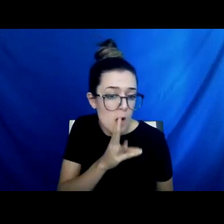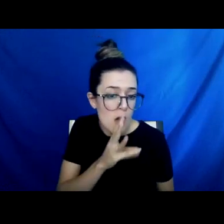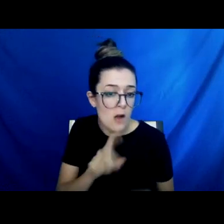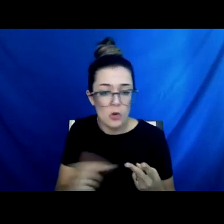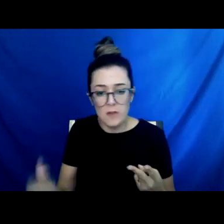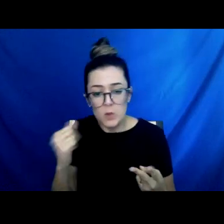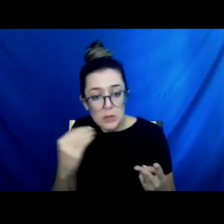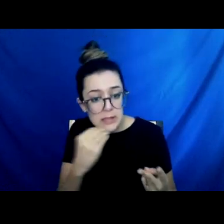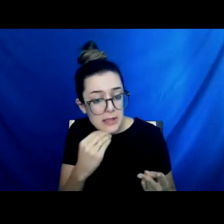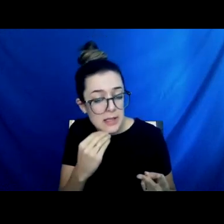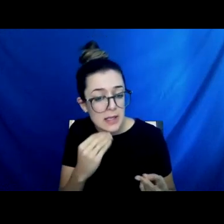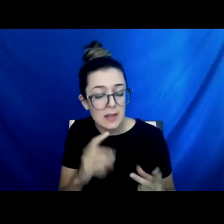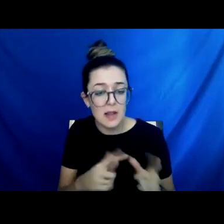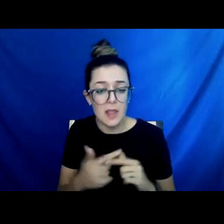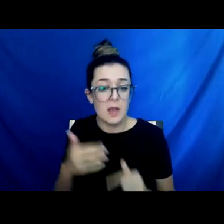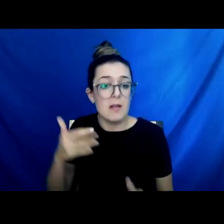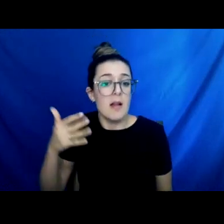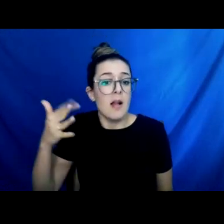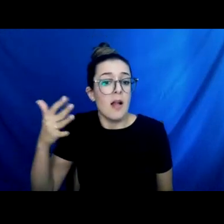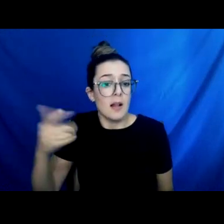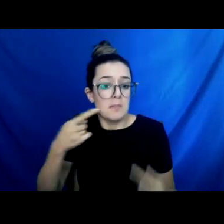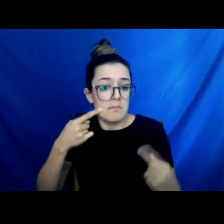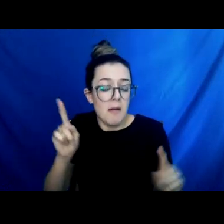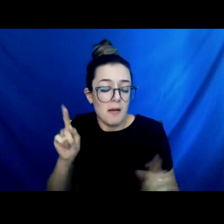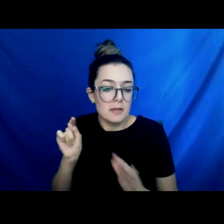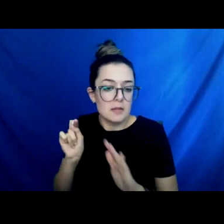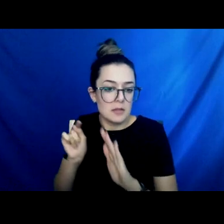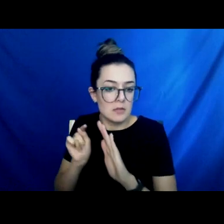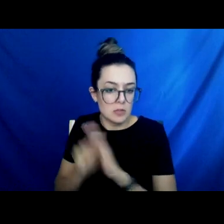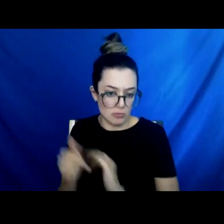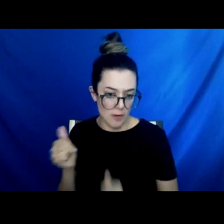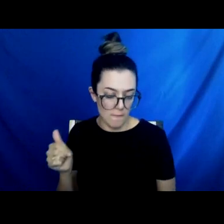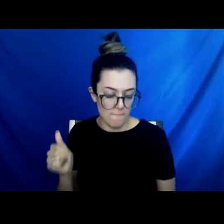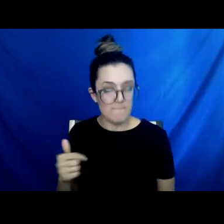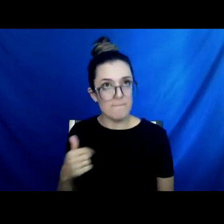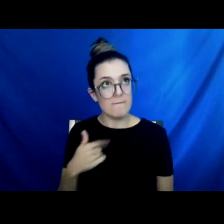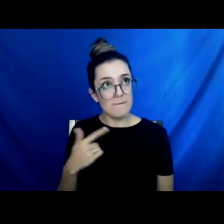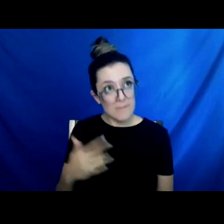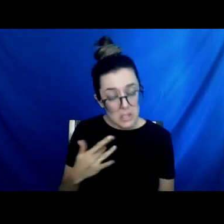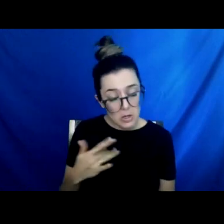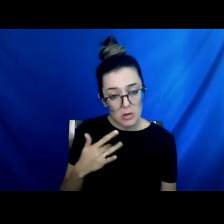finally just killed herself. So I feel like I made the right decision at the time